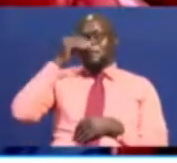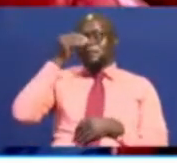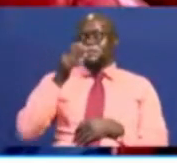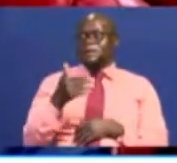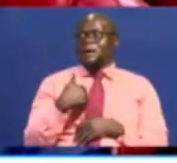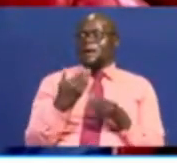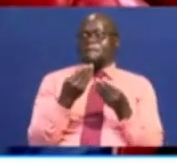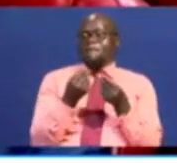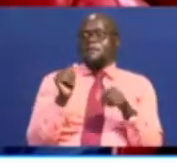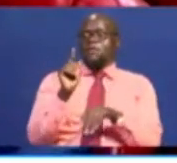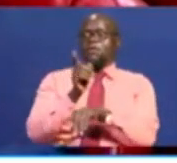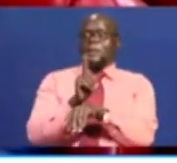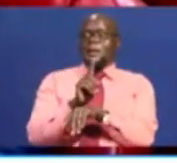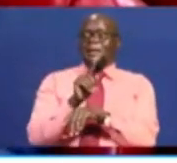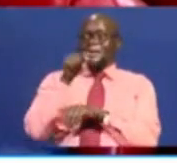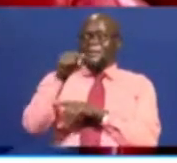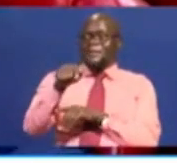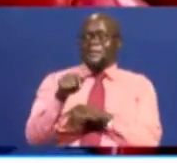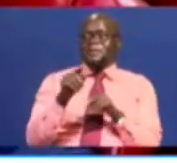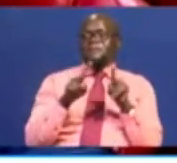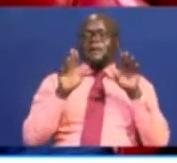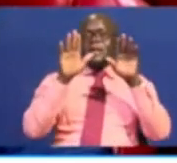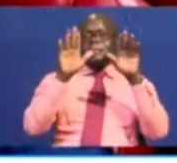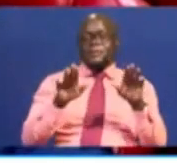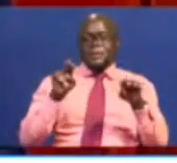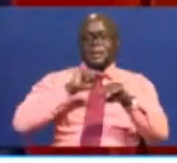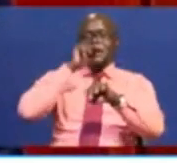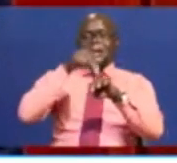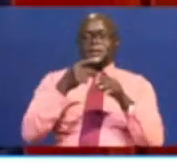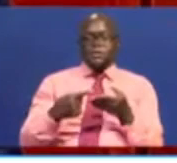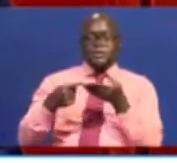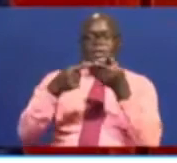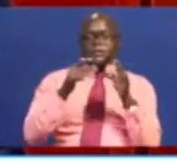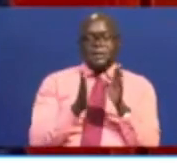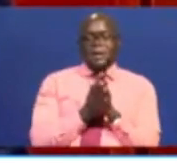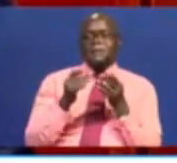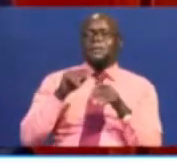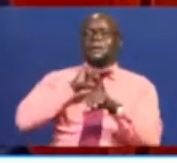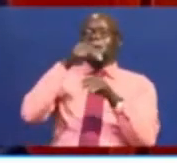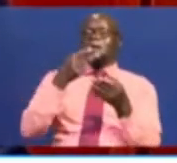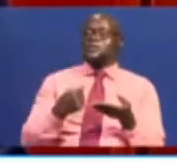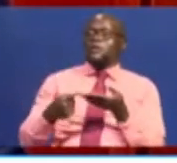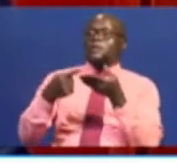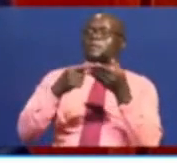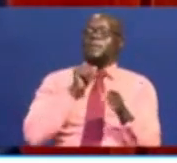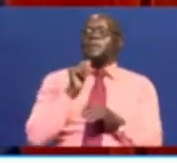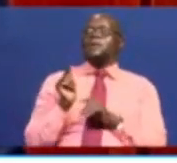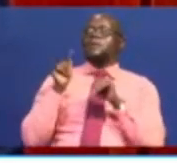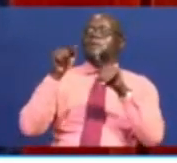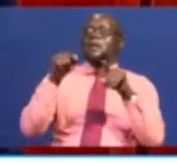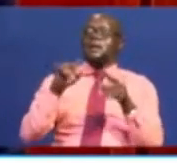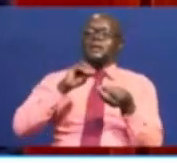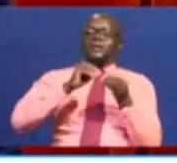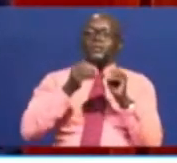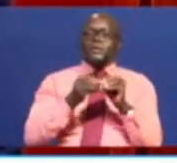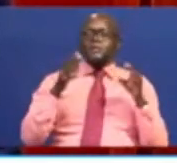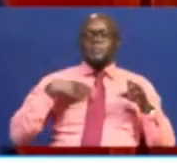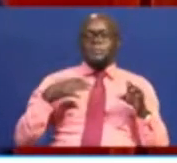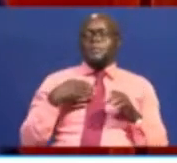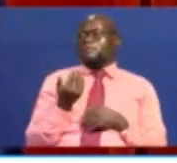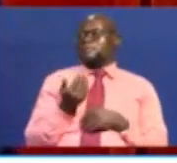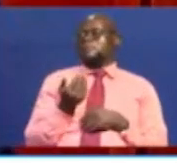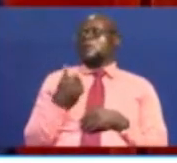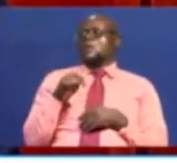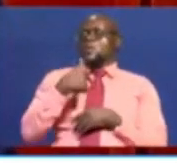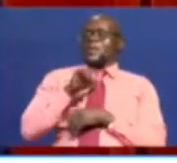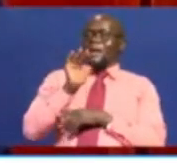have very few minutes, and this is a critical national discussion and national debate. We are not here to kiss people's behinds. We are